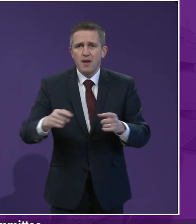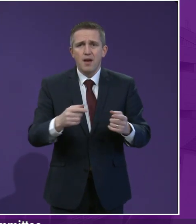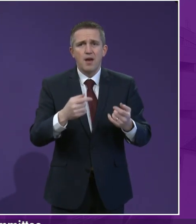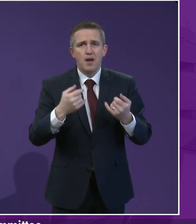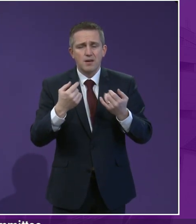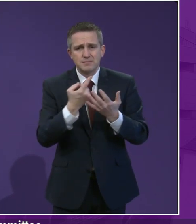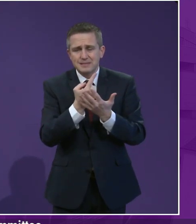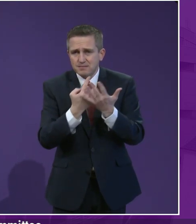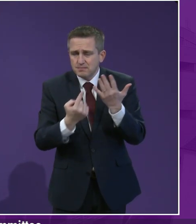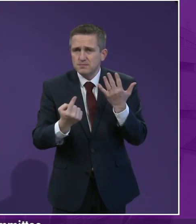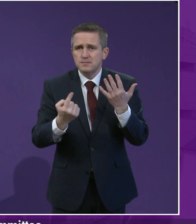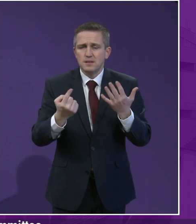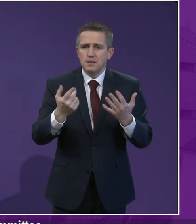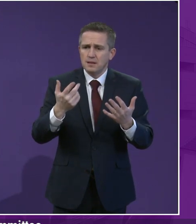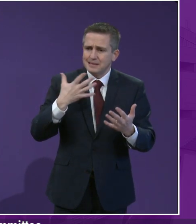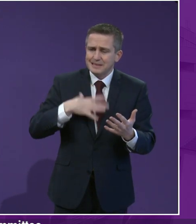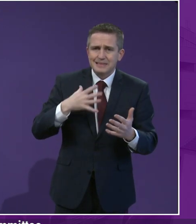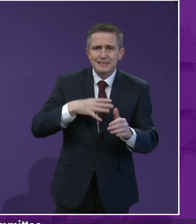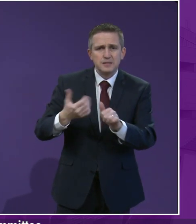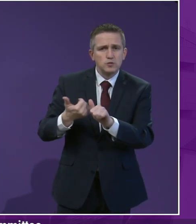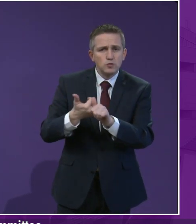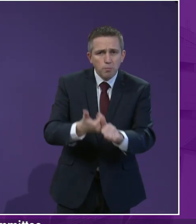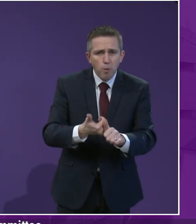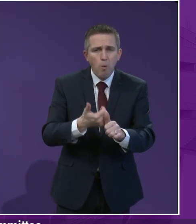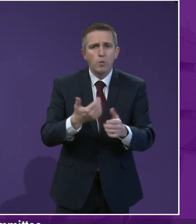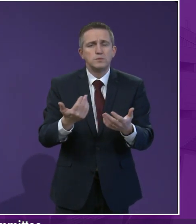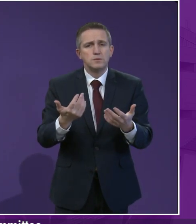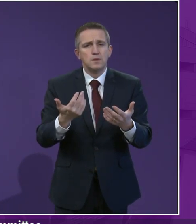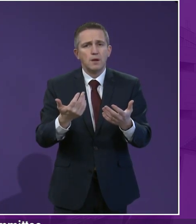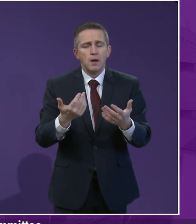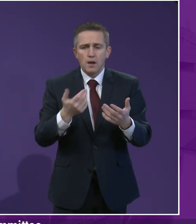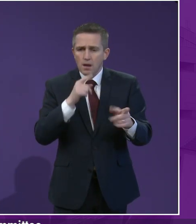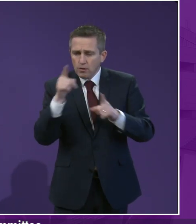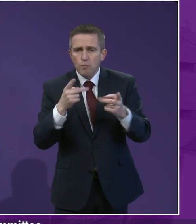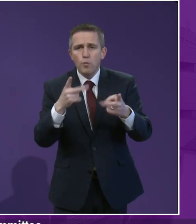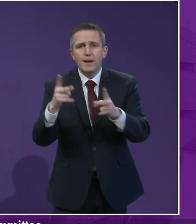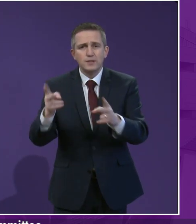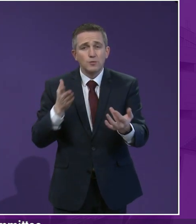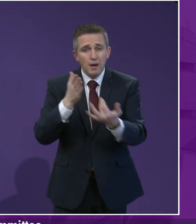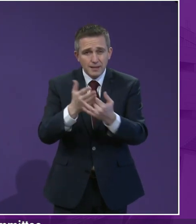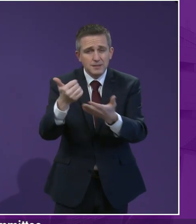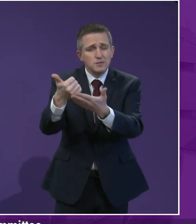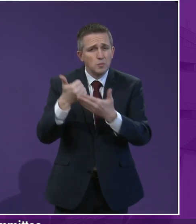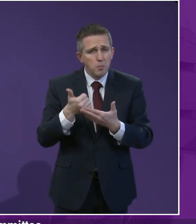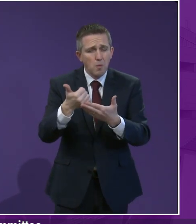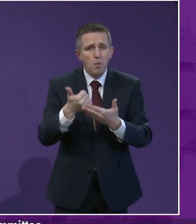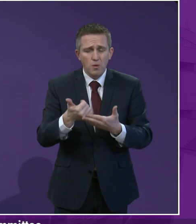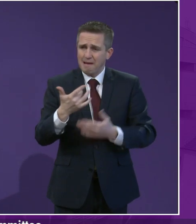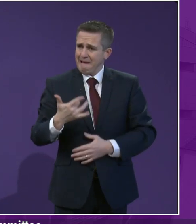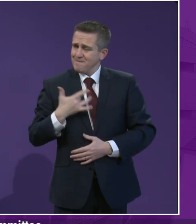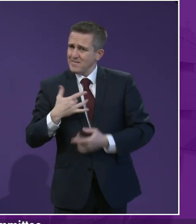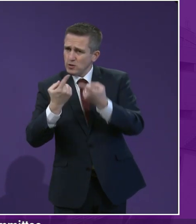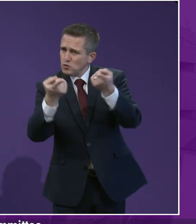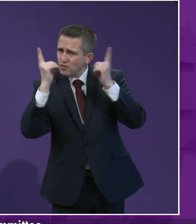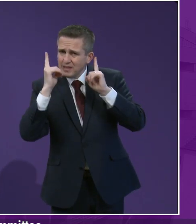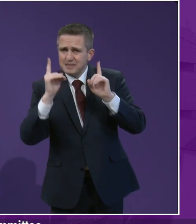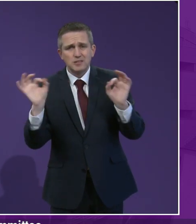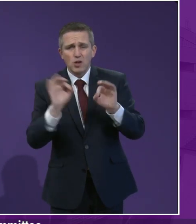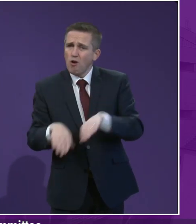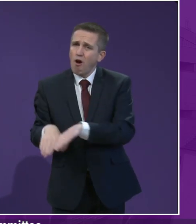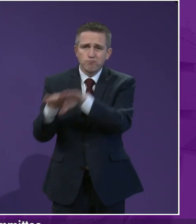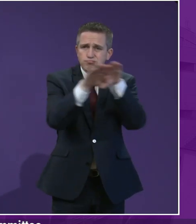on. And just over the years, I've encountered so many students with impairing